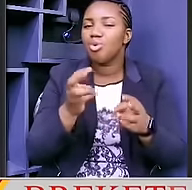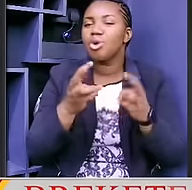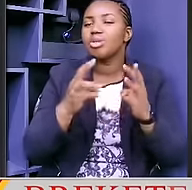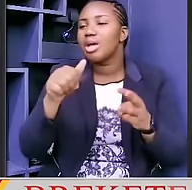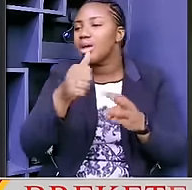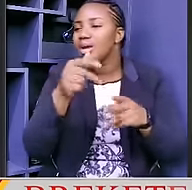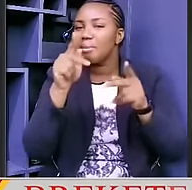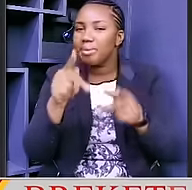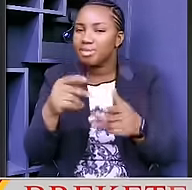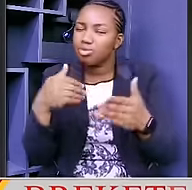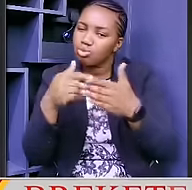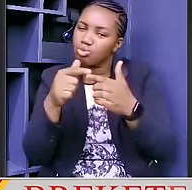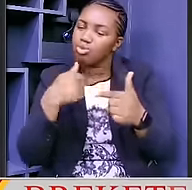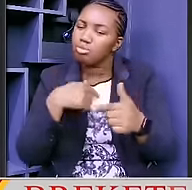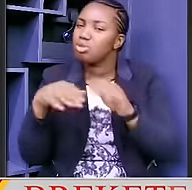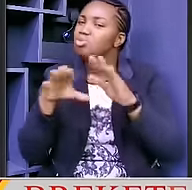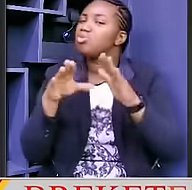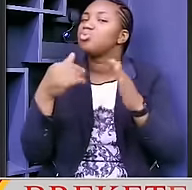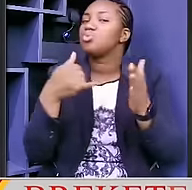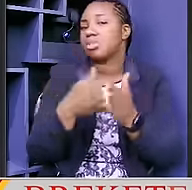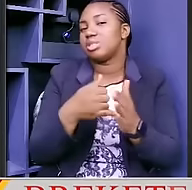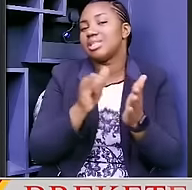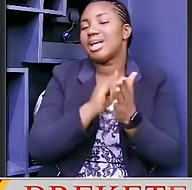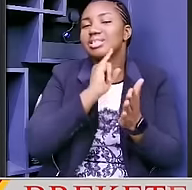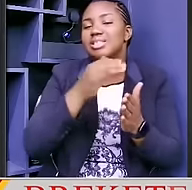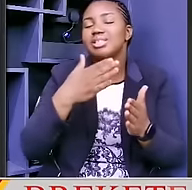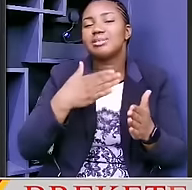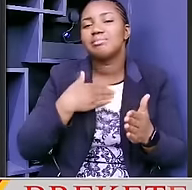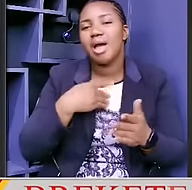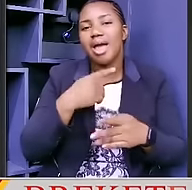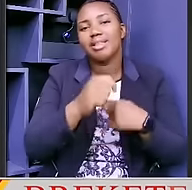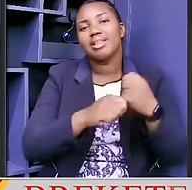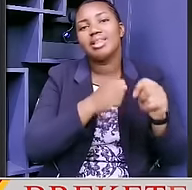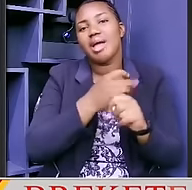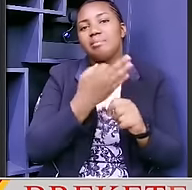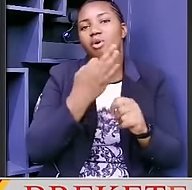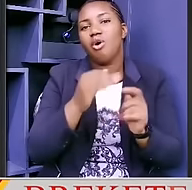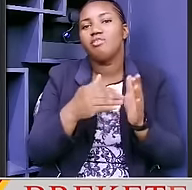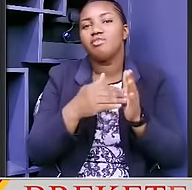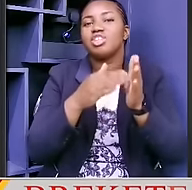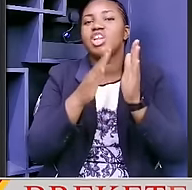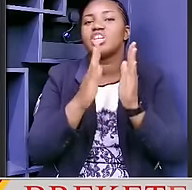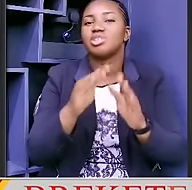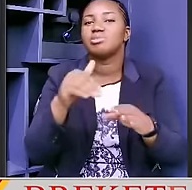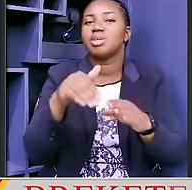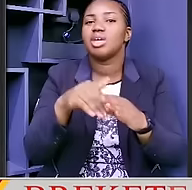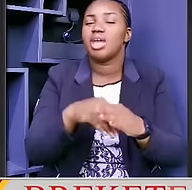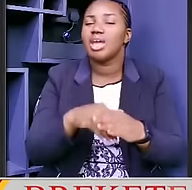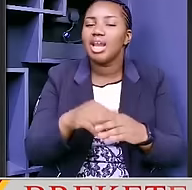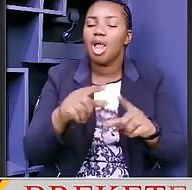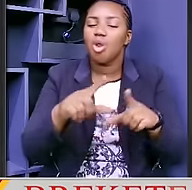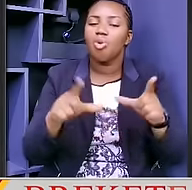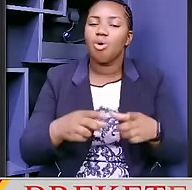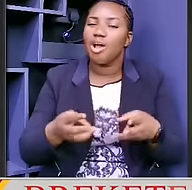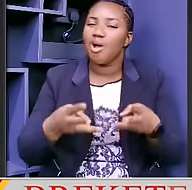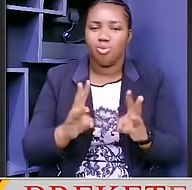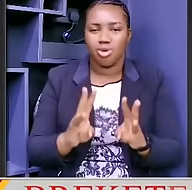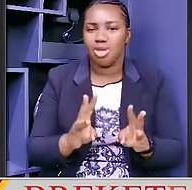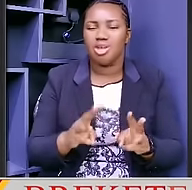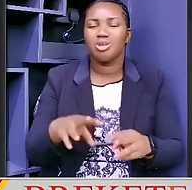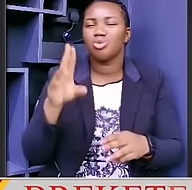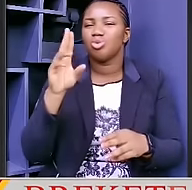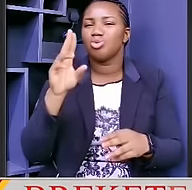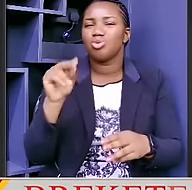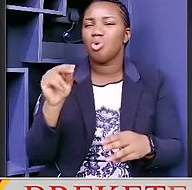sir. This is now my style of leadership in a local way. So there is unhealthy competition, no, they happen around